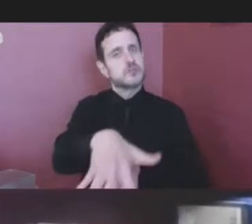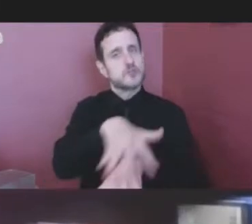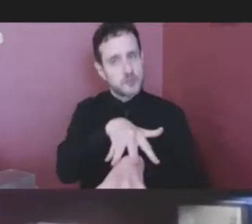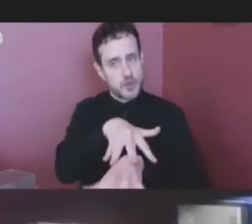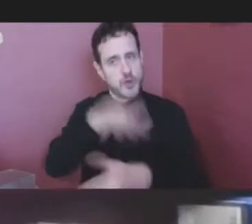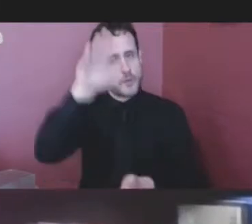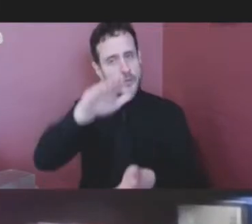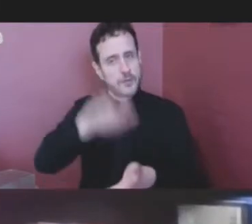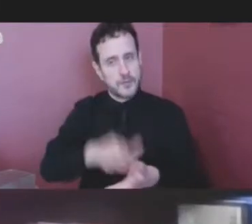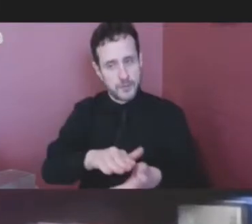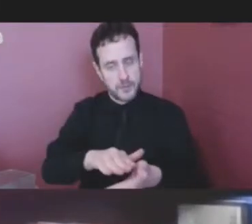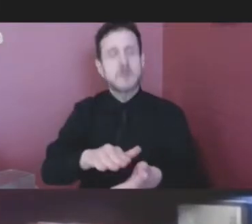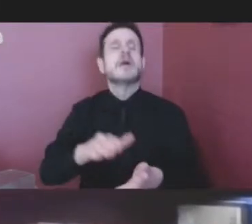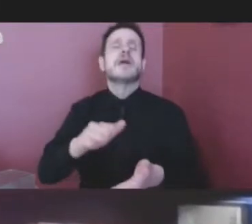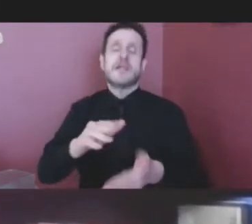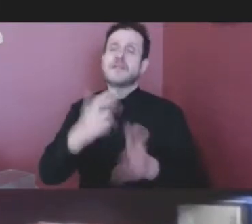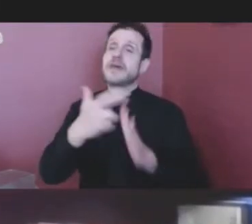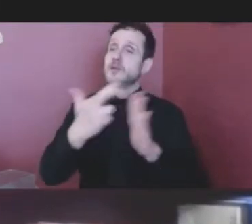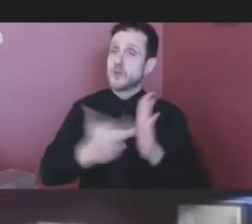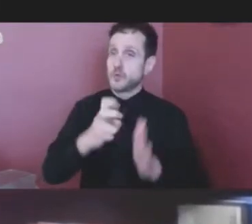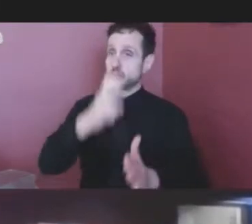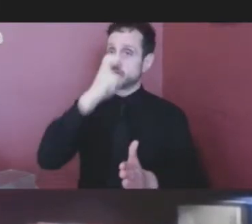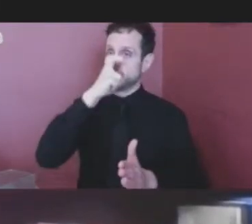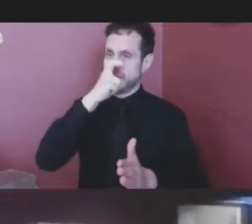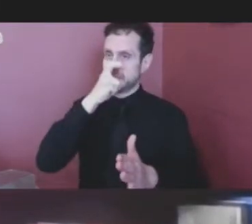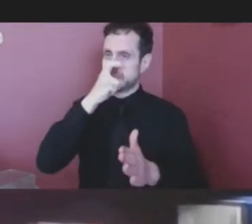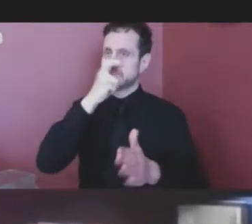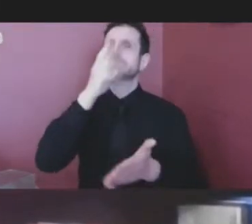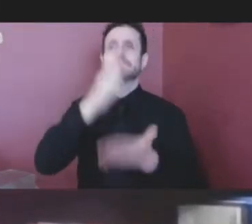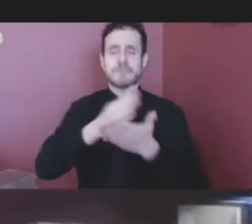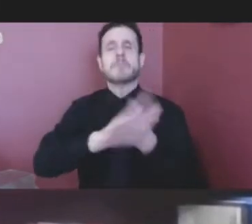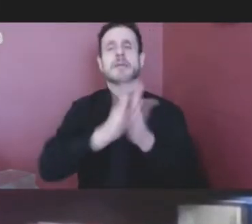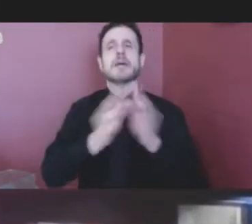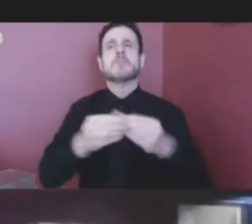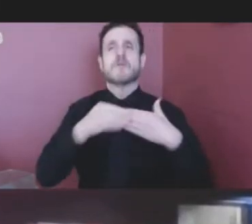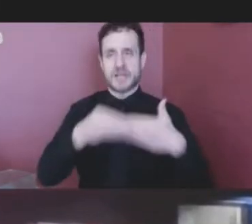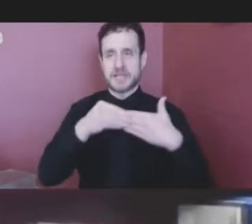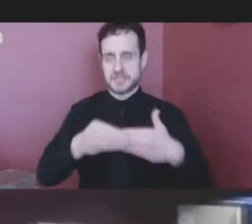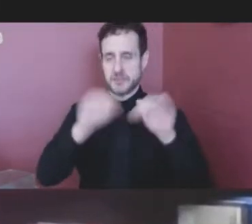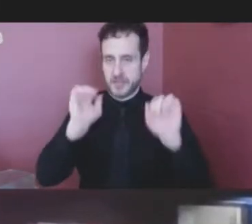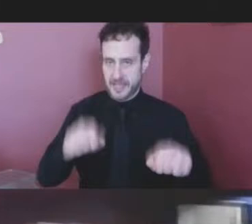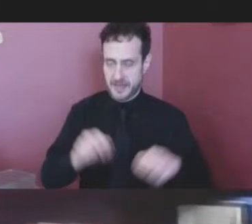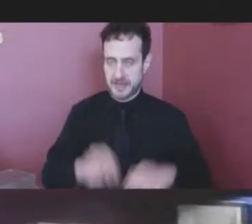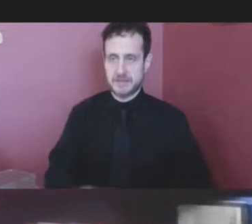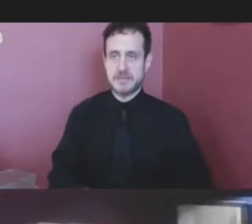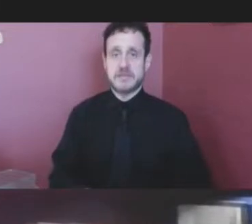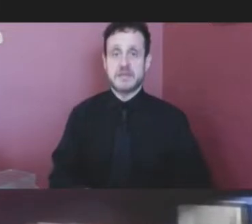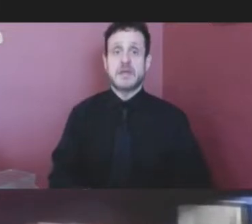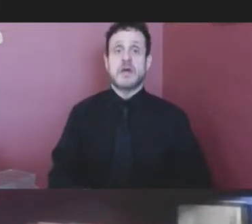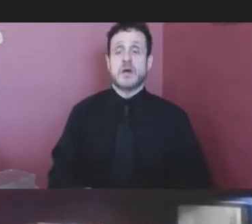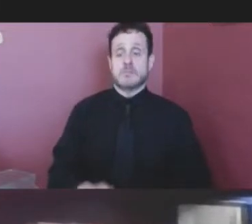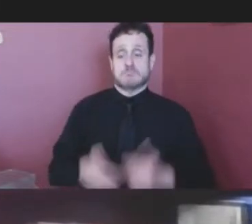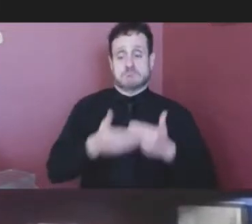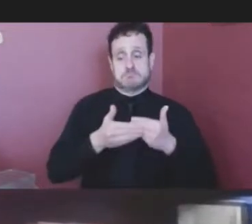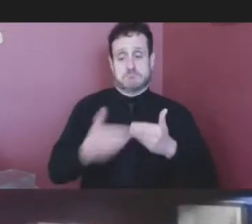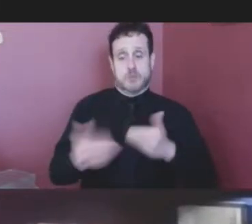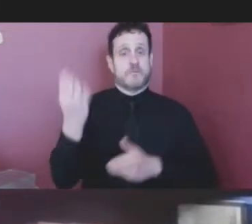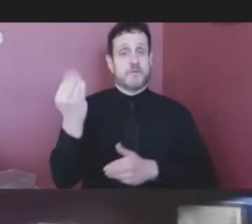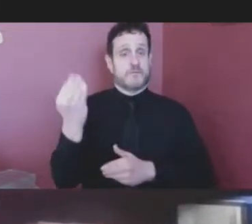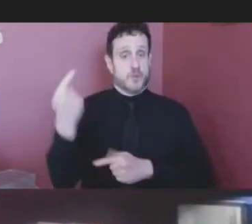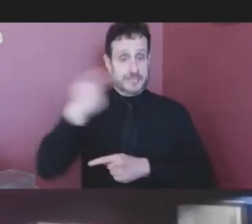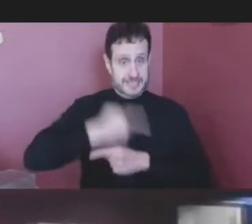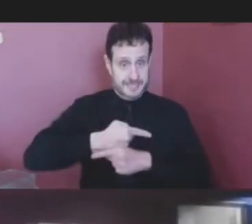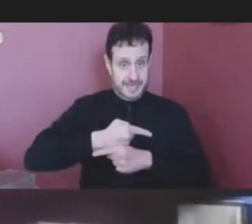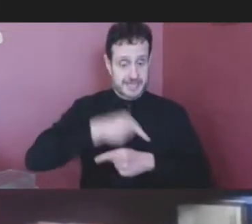to normalcy. As has been the case, the average positivity rate over a 14-day period starting this